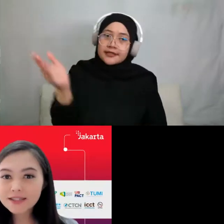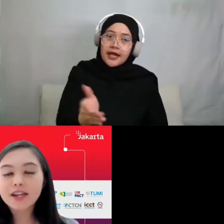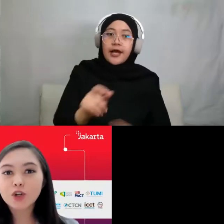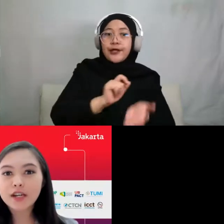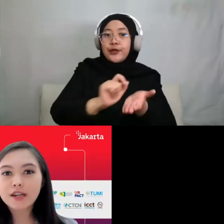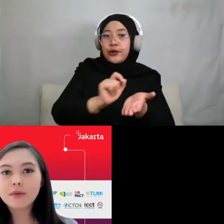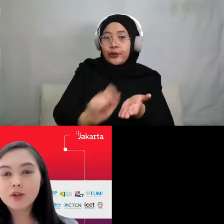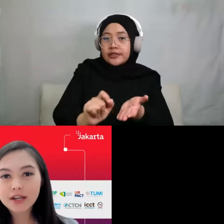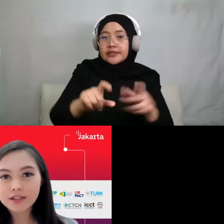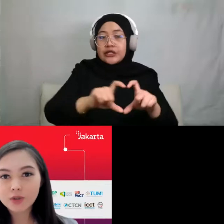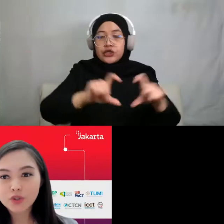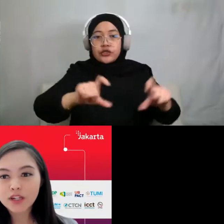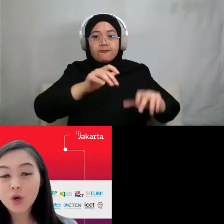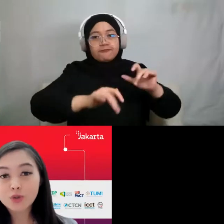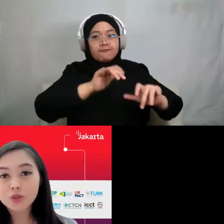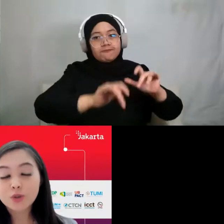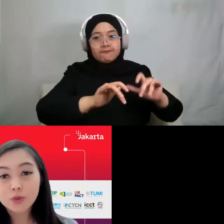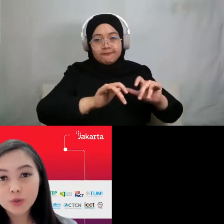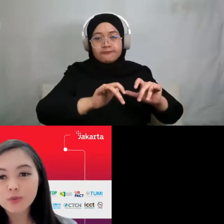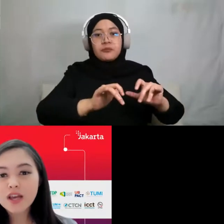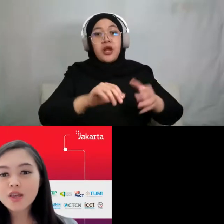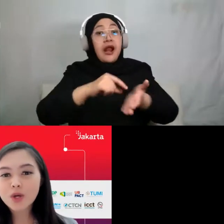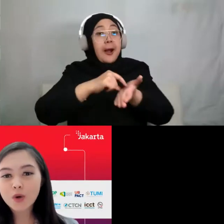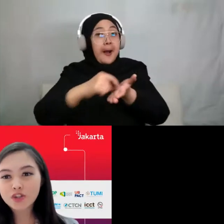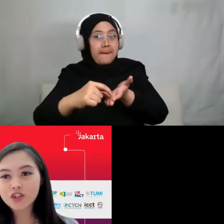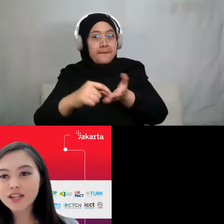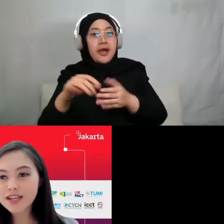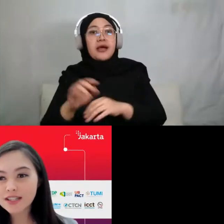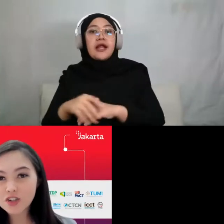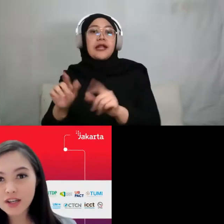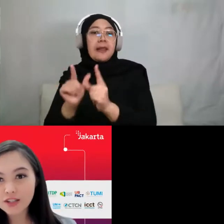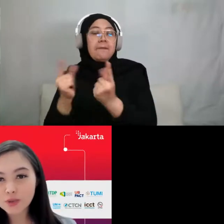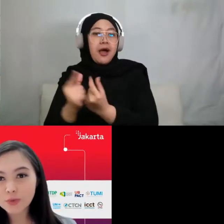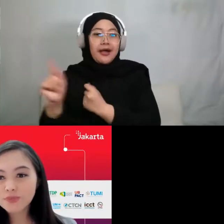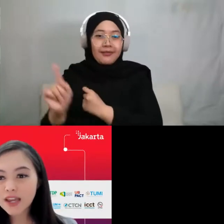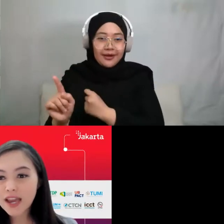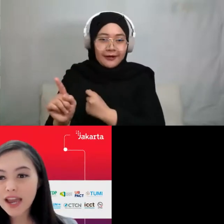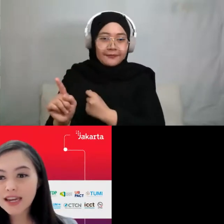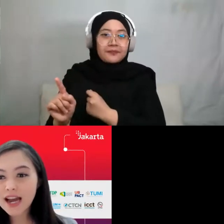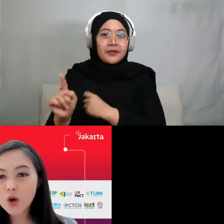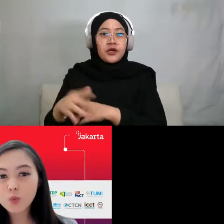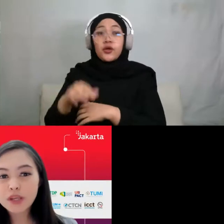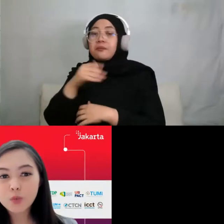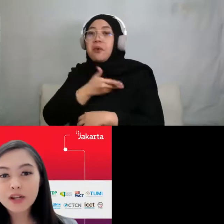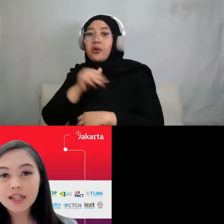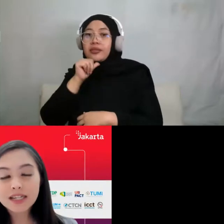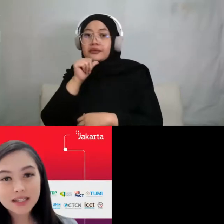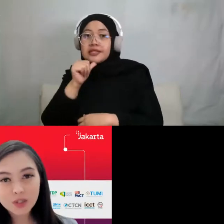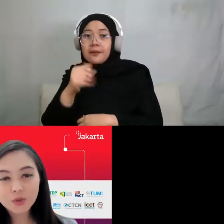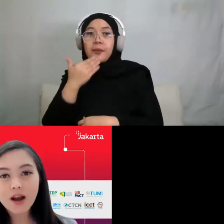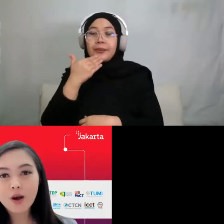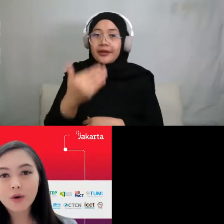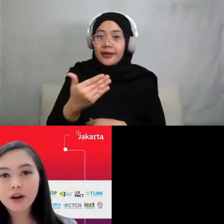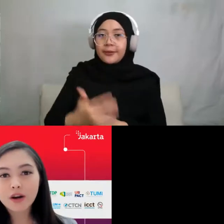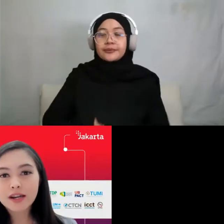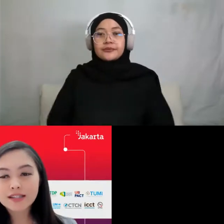by stating your name, your institution, and also to whom the question is addressed to. And now we will